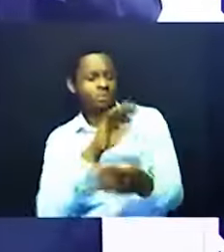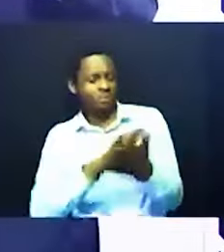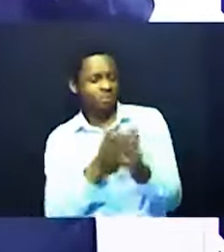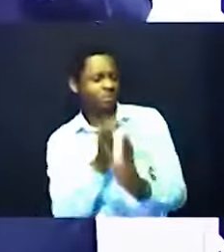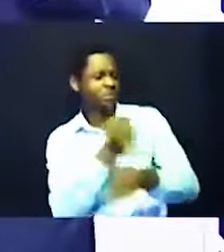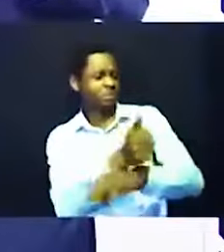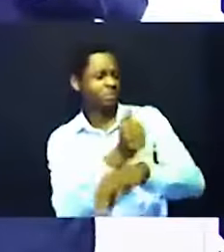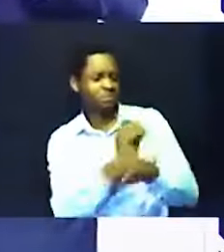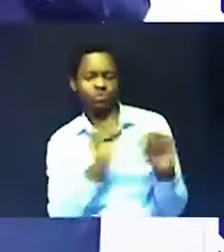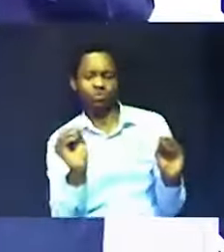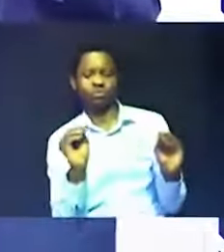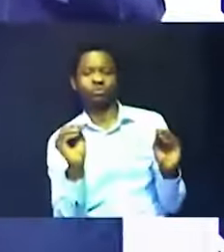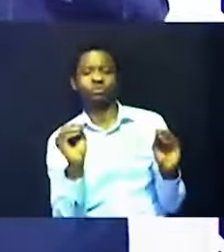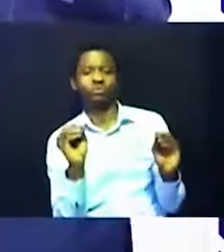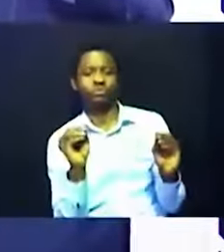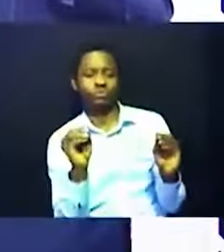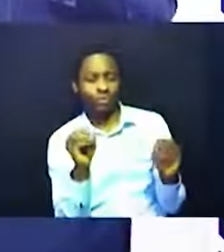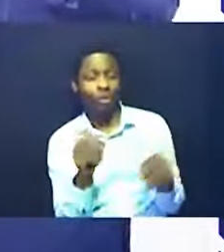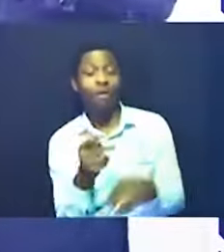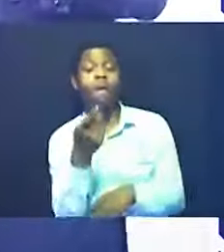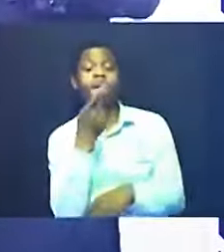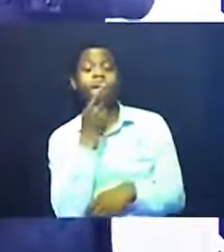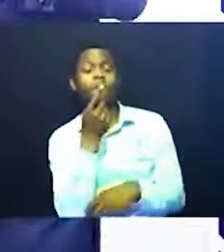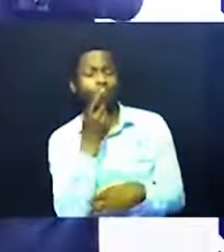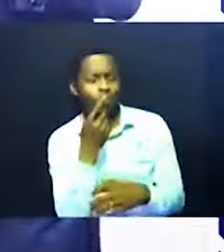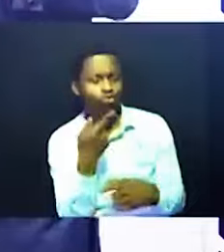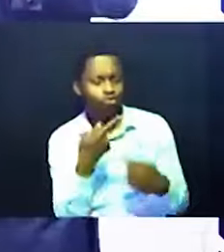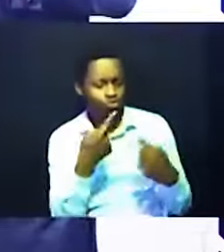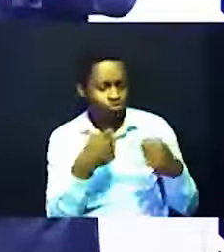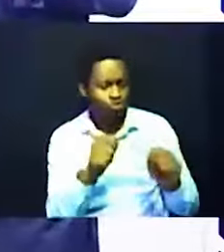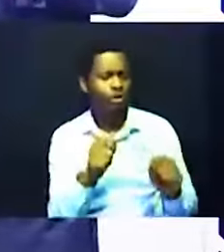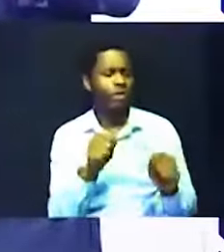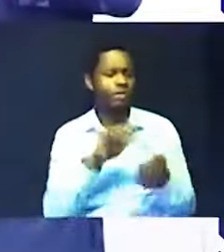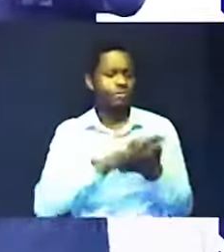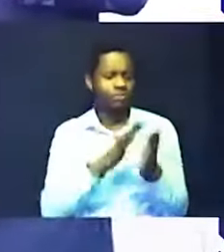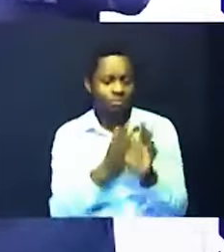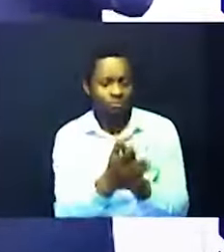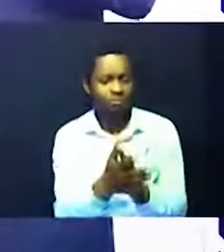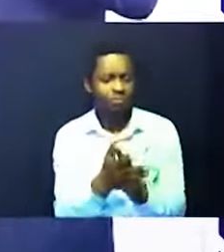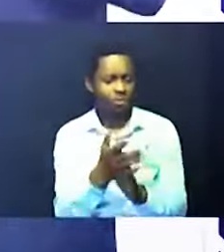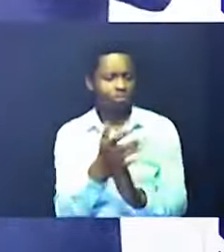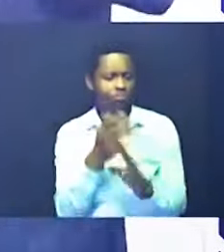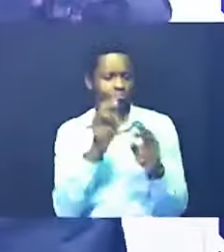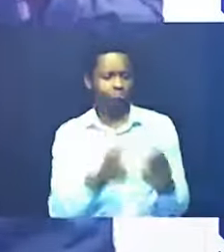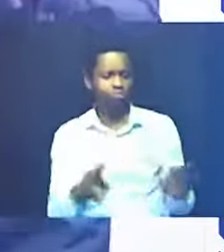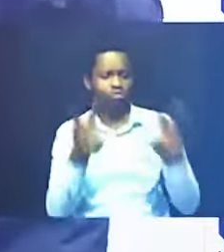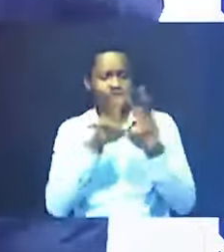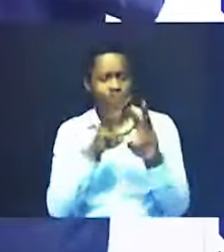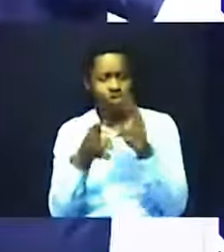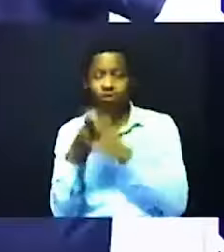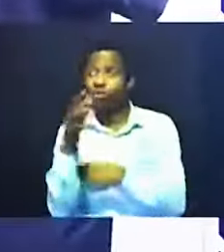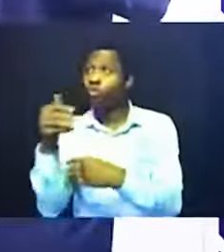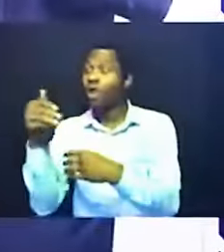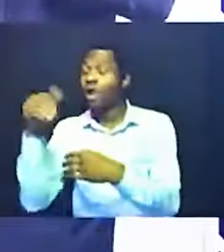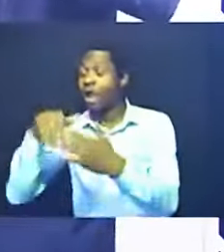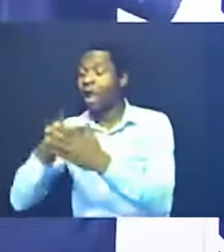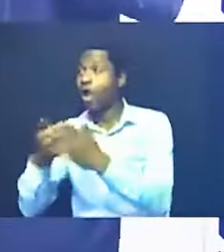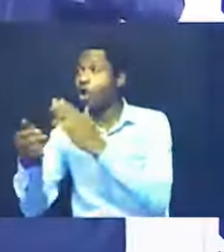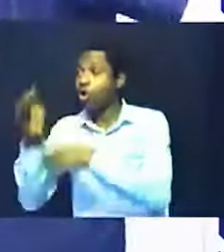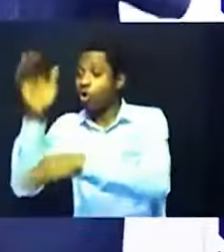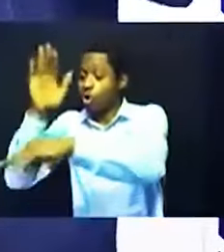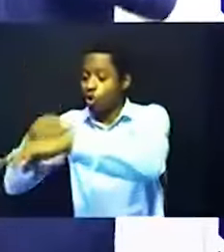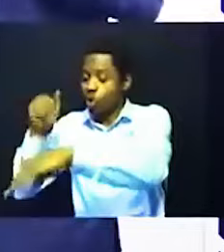blamed now he carried himself in a manner worthy of the calling he had received